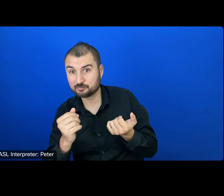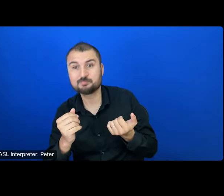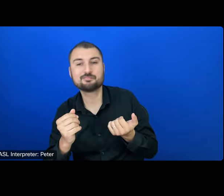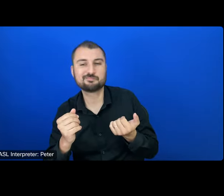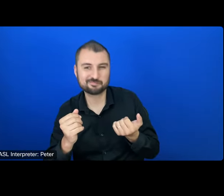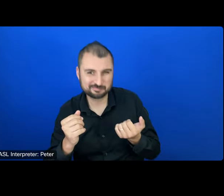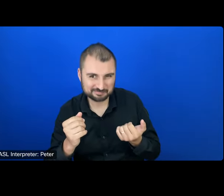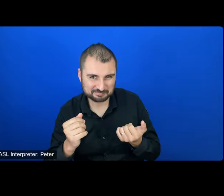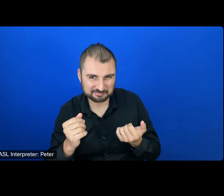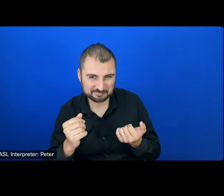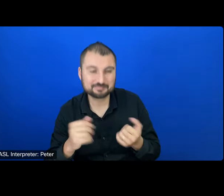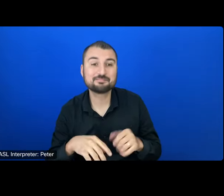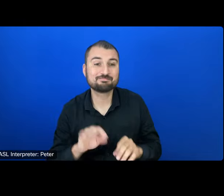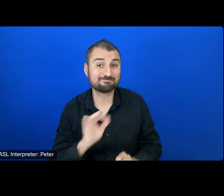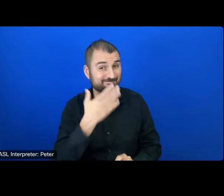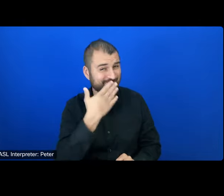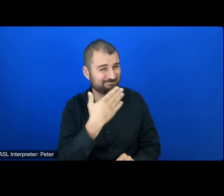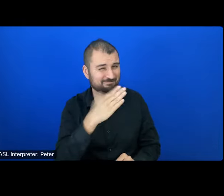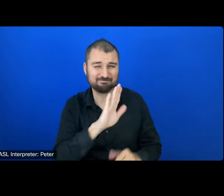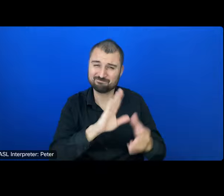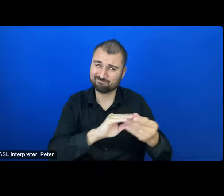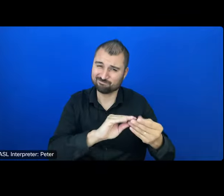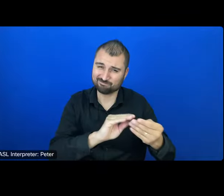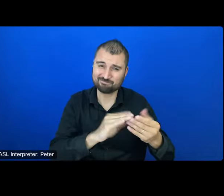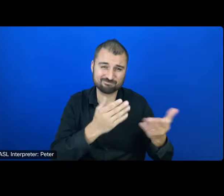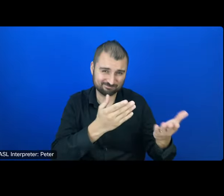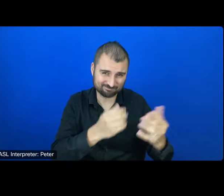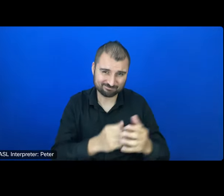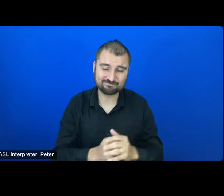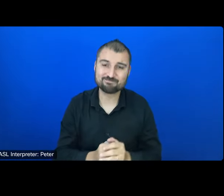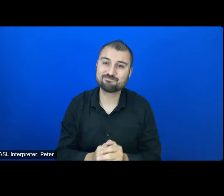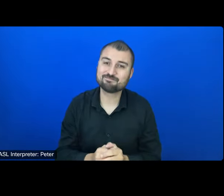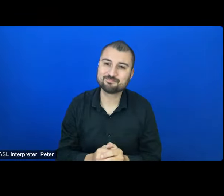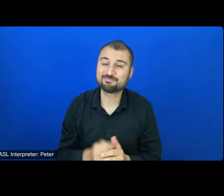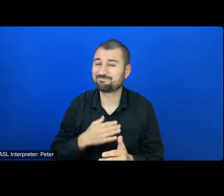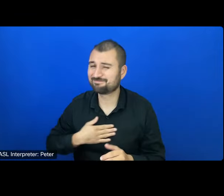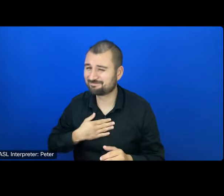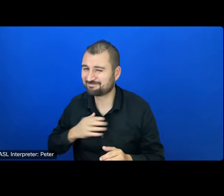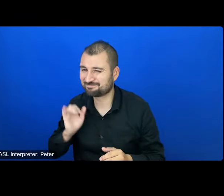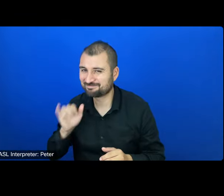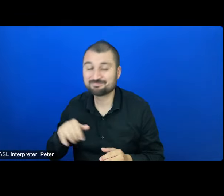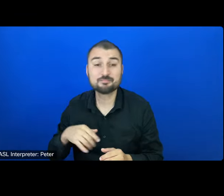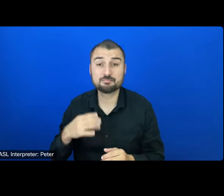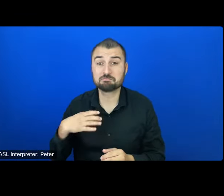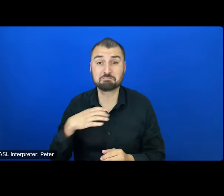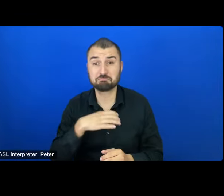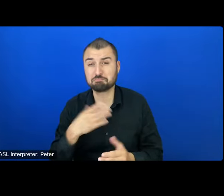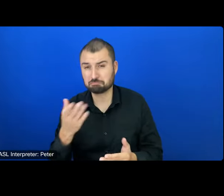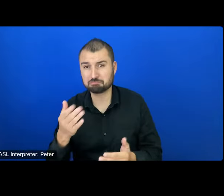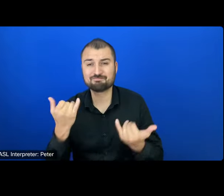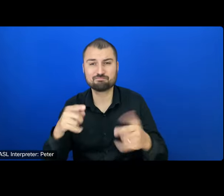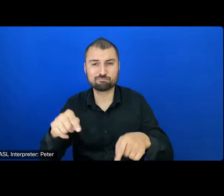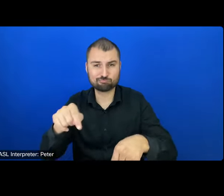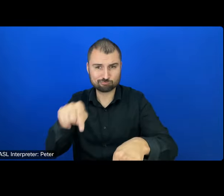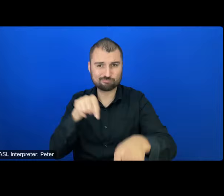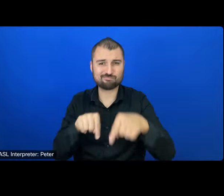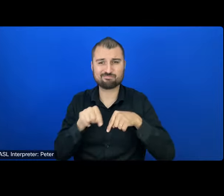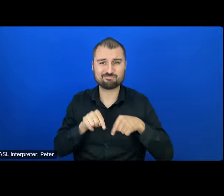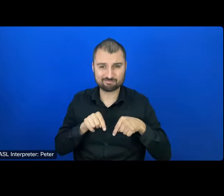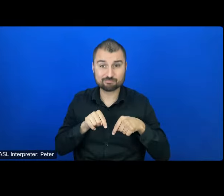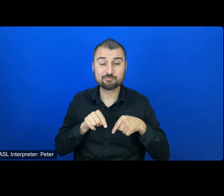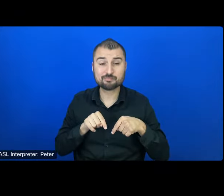All right. Thank you for your testimony, sir. Appreciate it. Committee, let's go ahead and back up now to